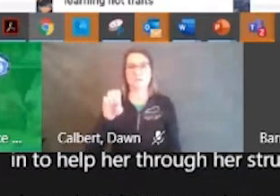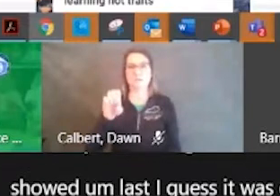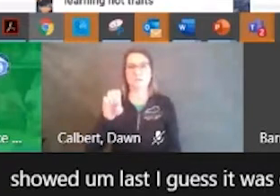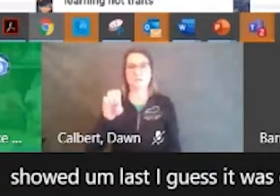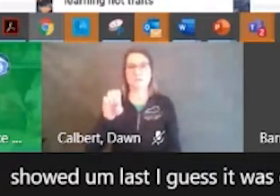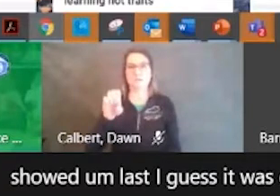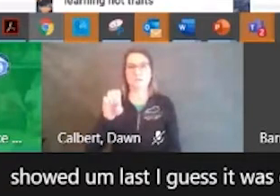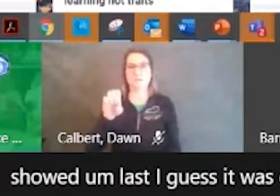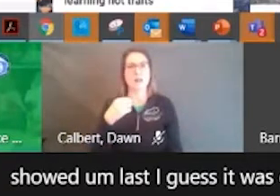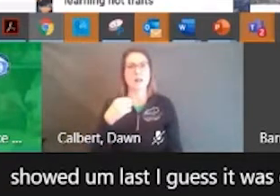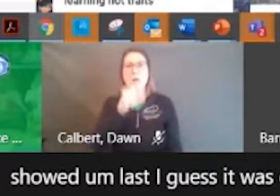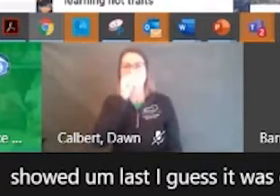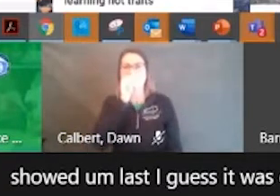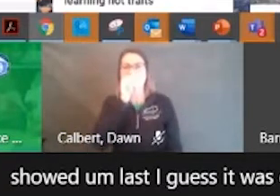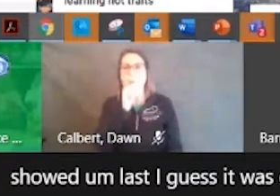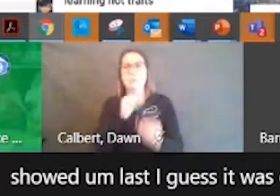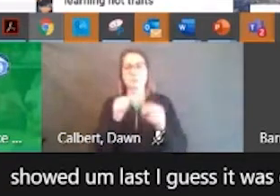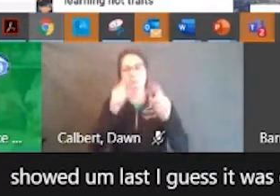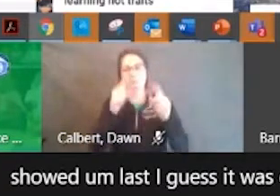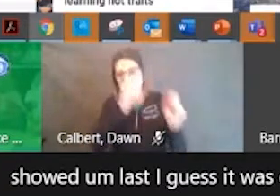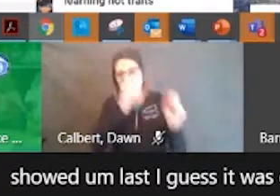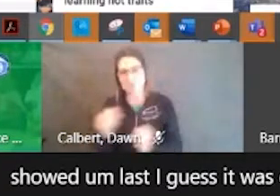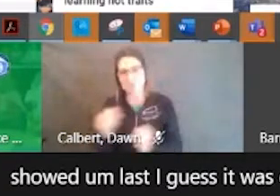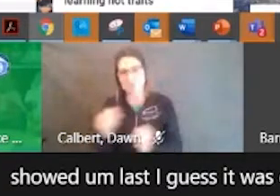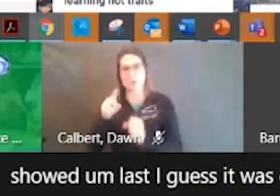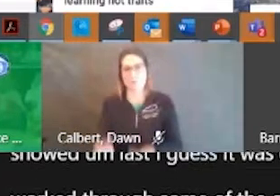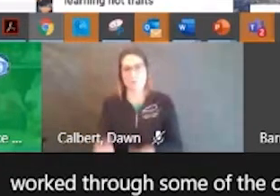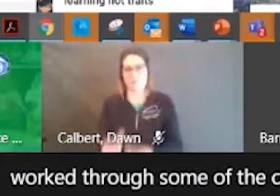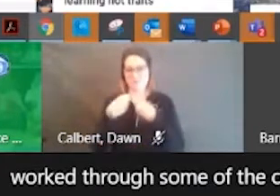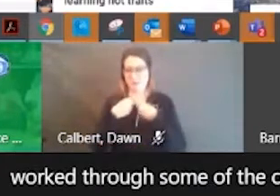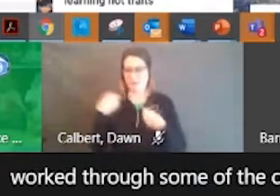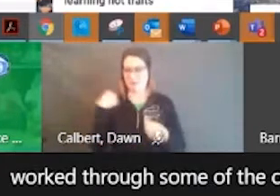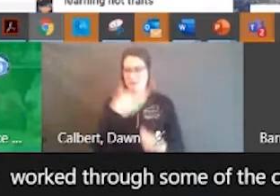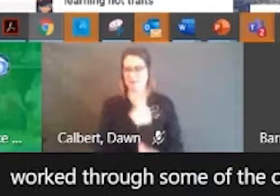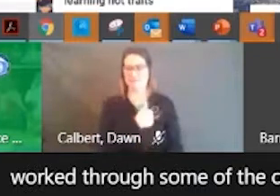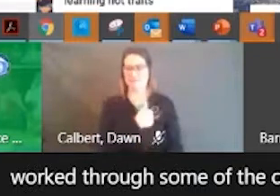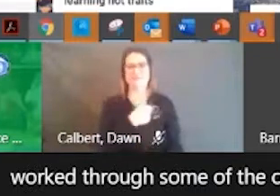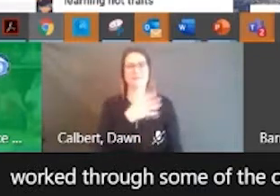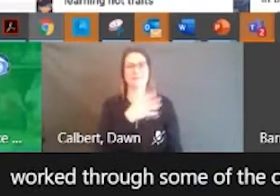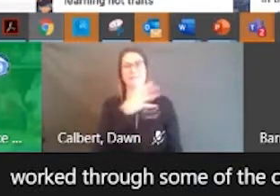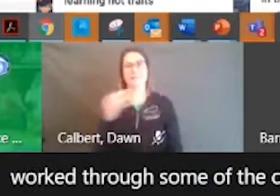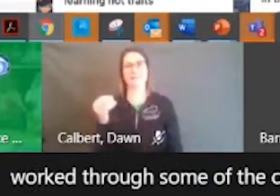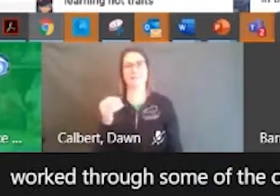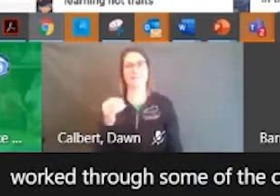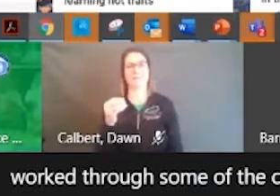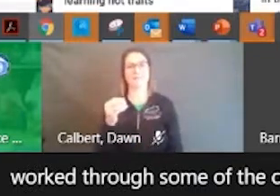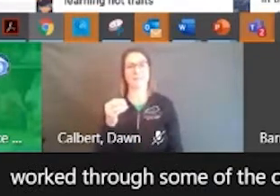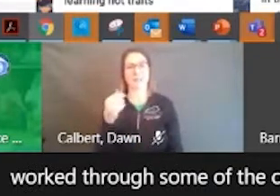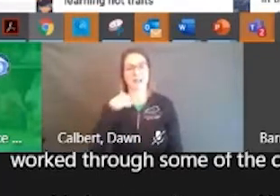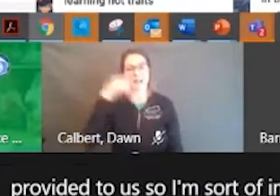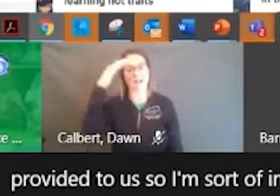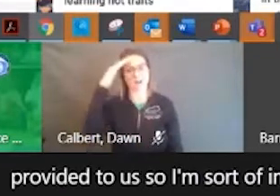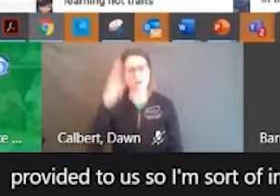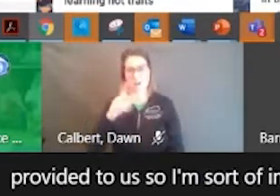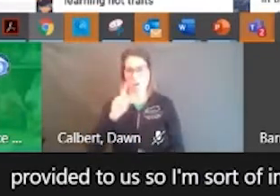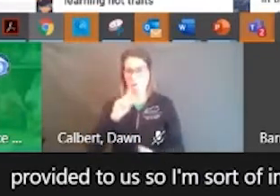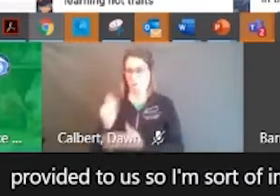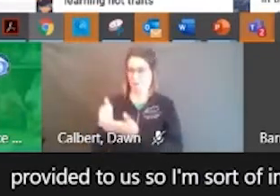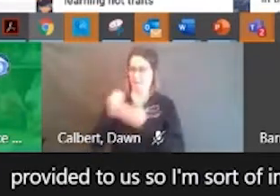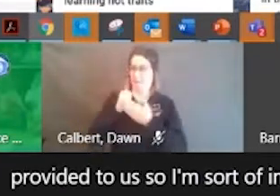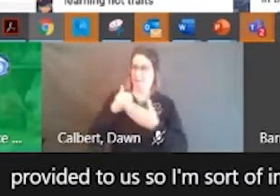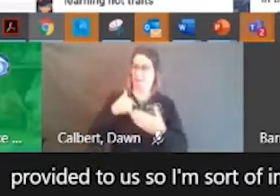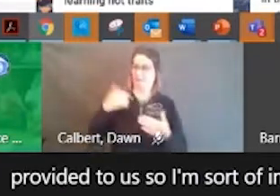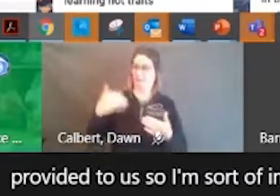coping strategies that you had provided to us. So I sort of immediately thought of those because I know those really helped me. And I